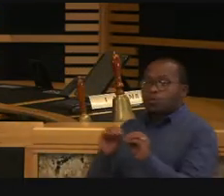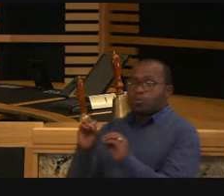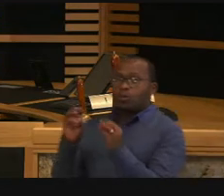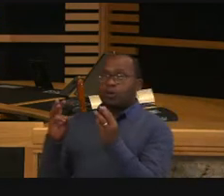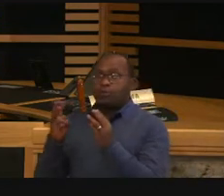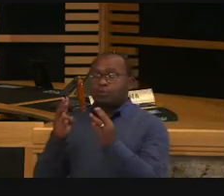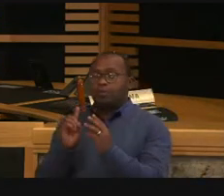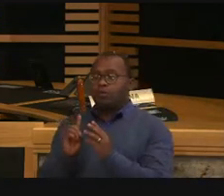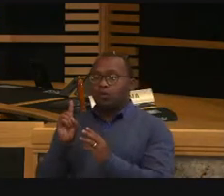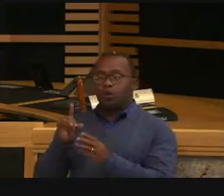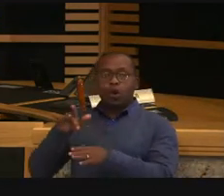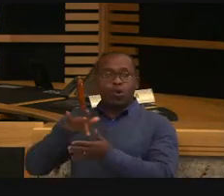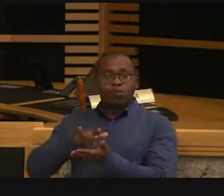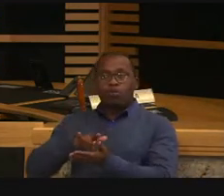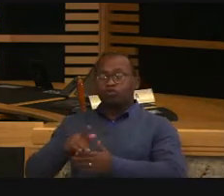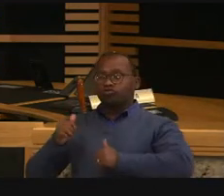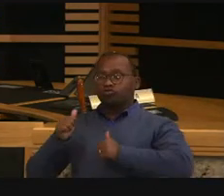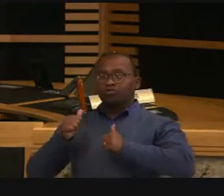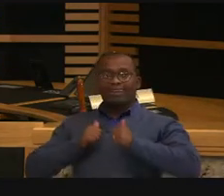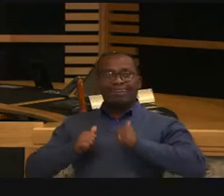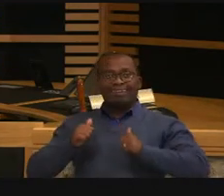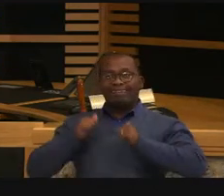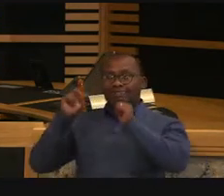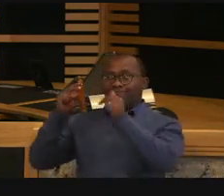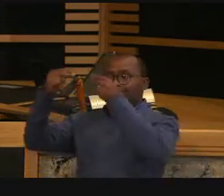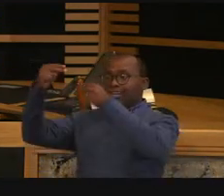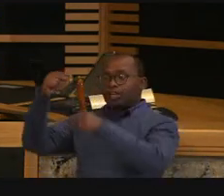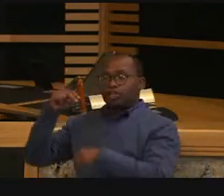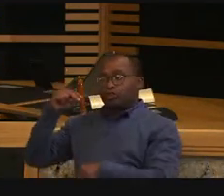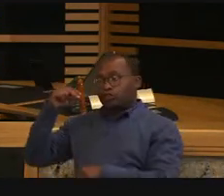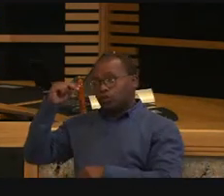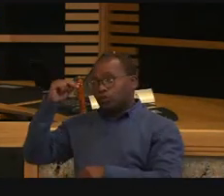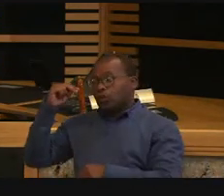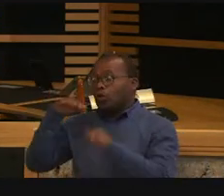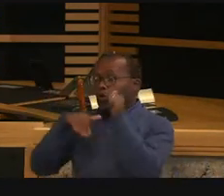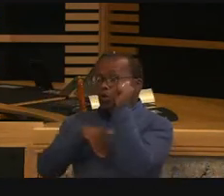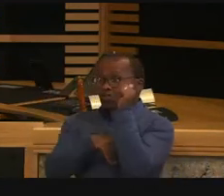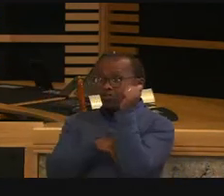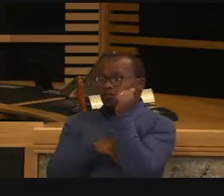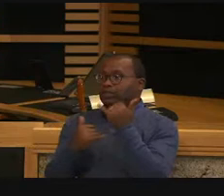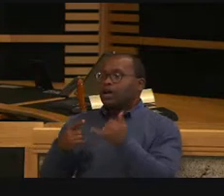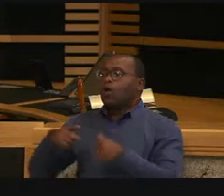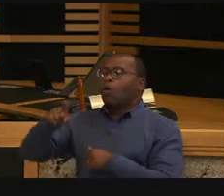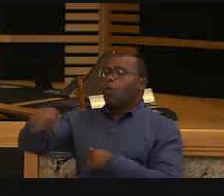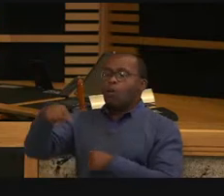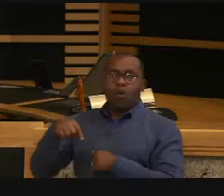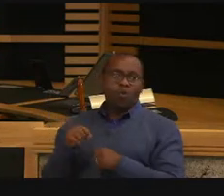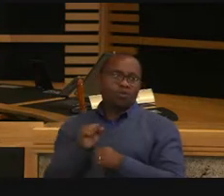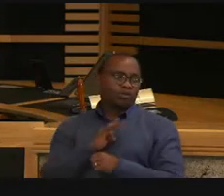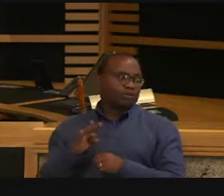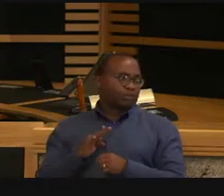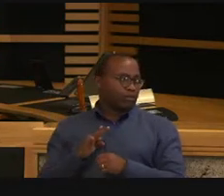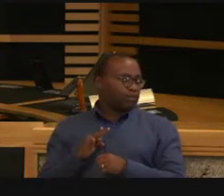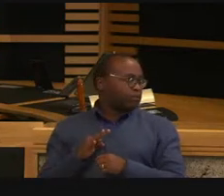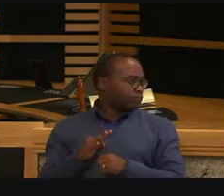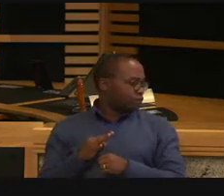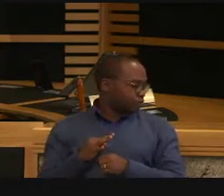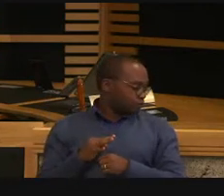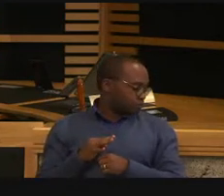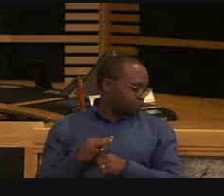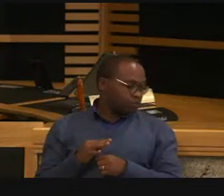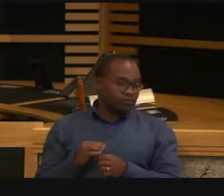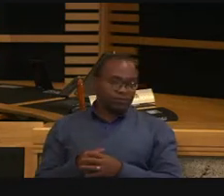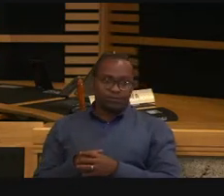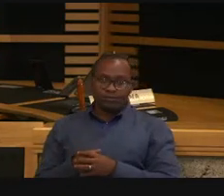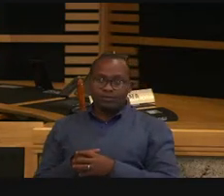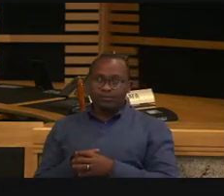Ufumanseke ngoku in the entire district, everybody is kind of acting. Yeah. The department must